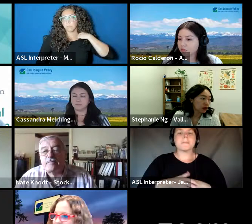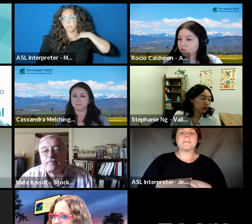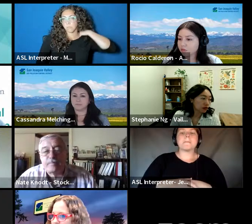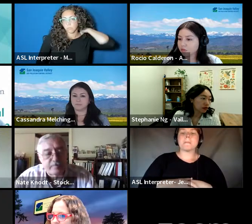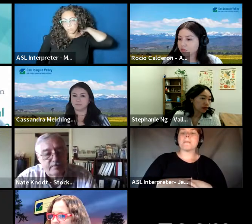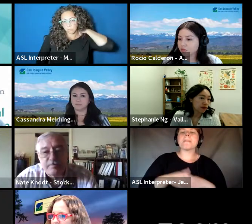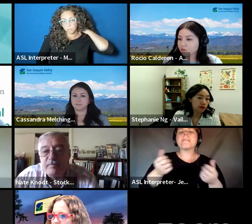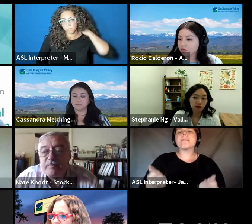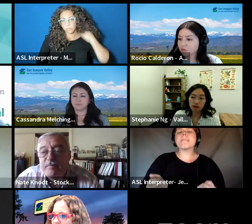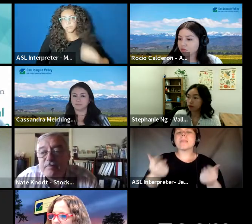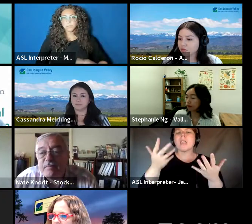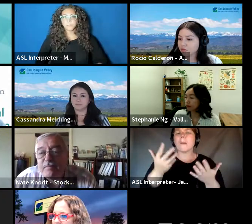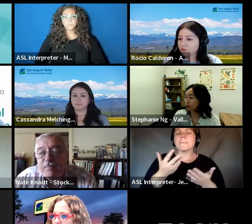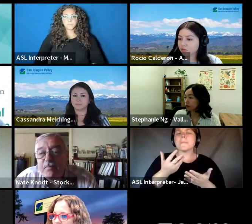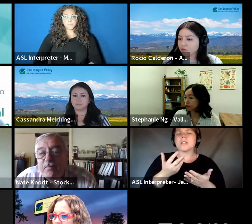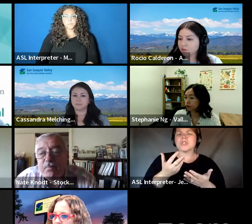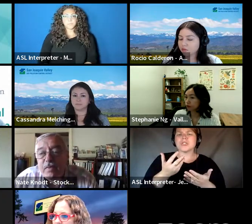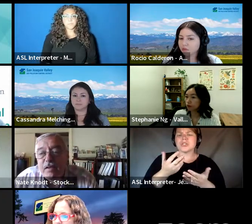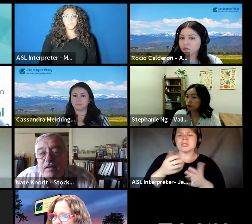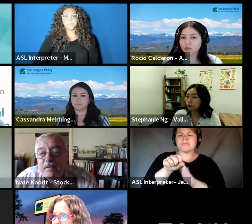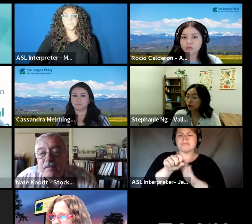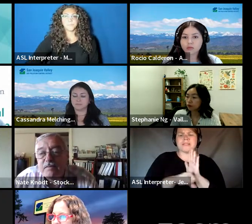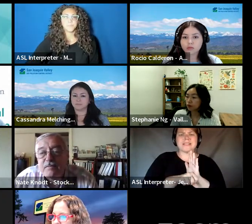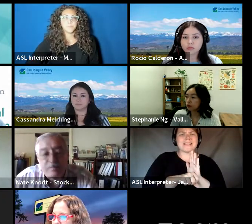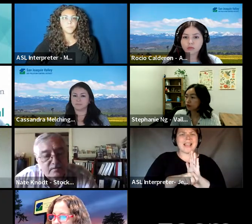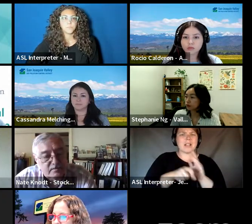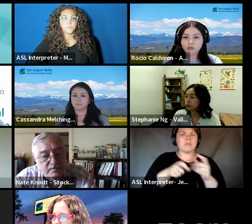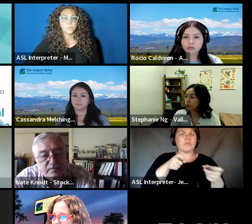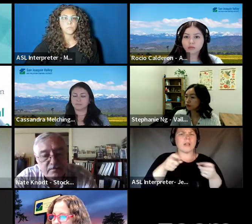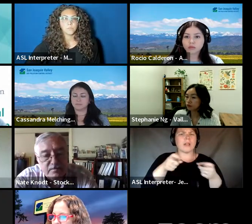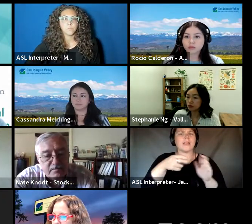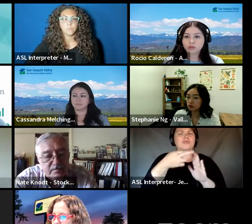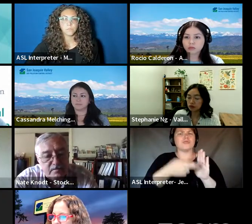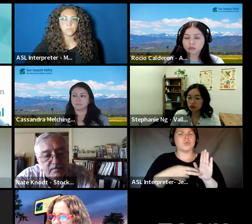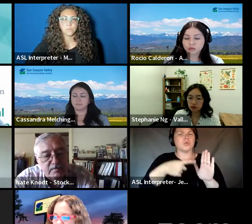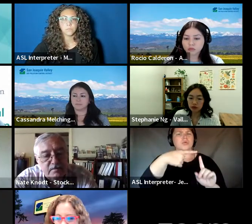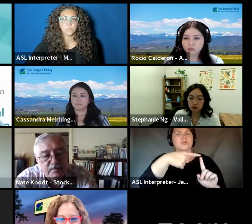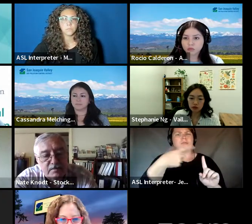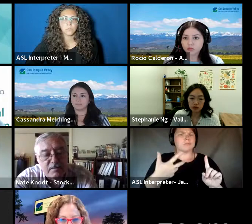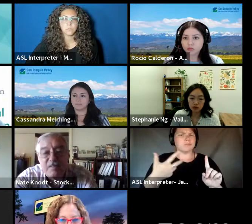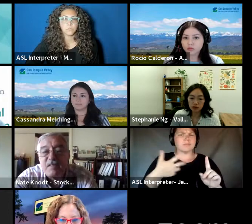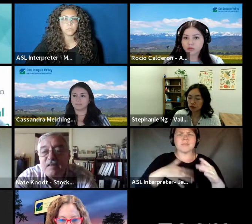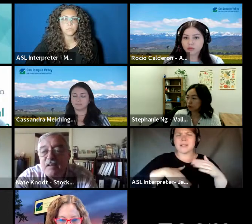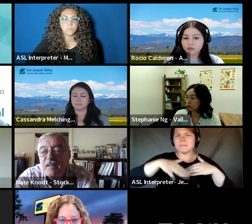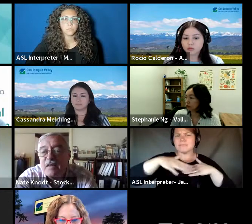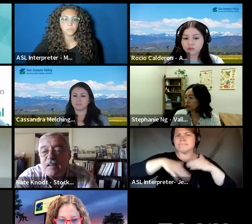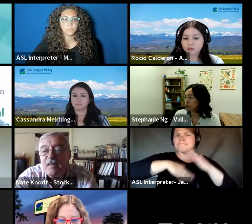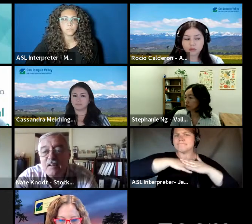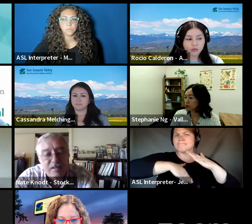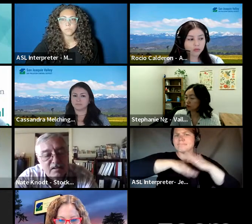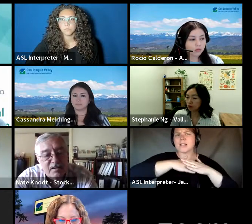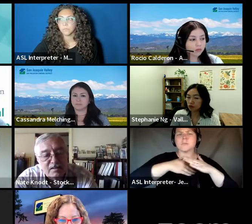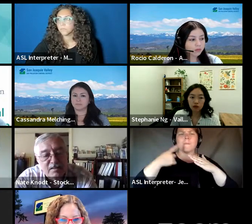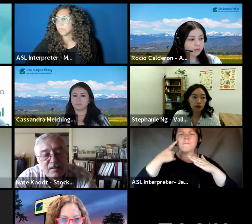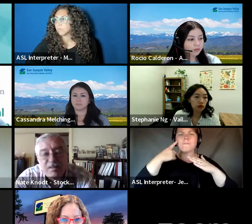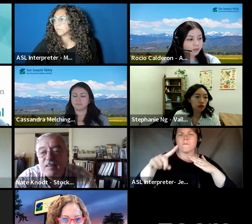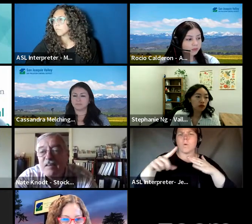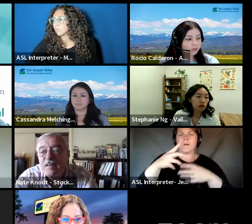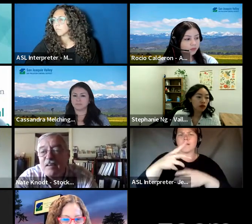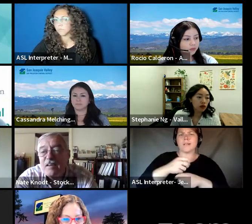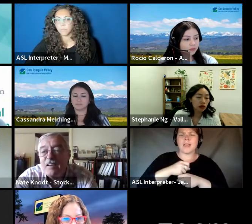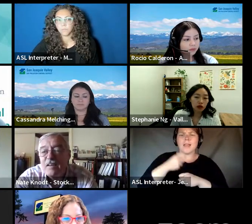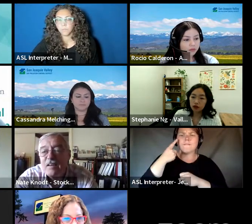How much the state regulations, what is the maximum that they can obtain